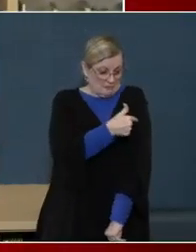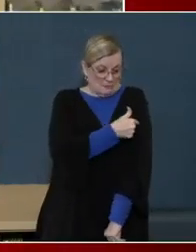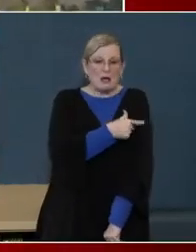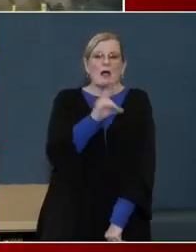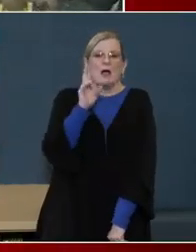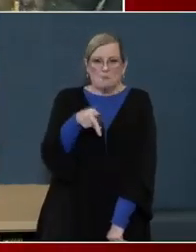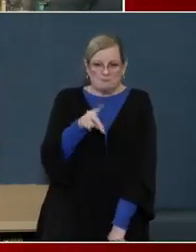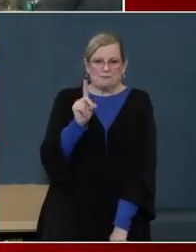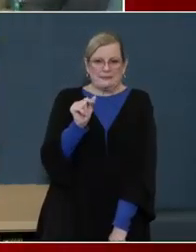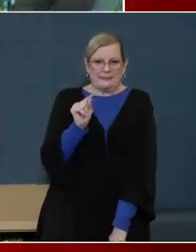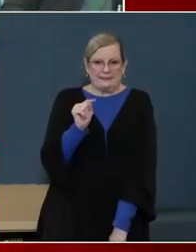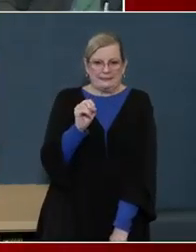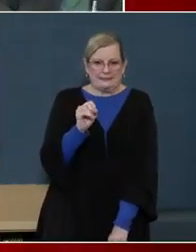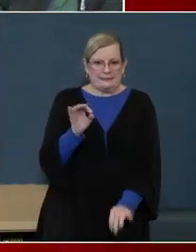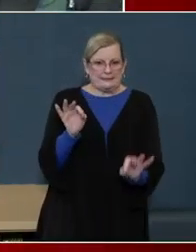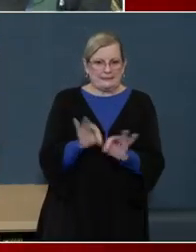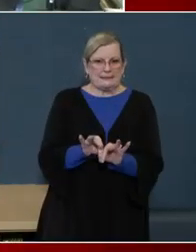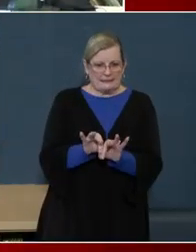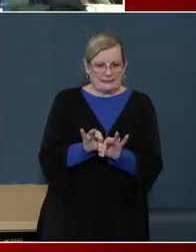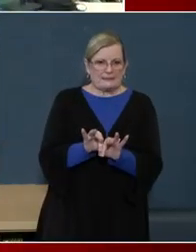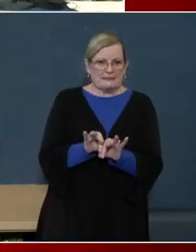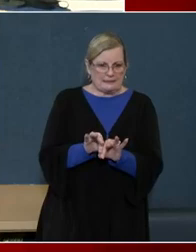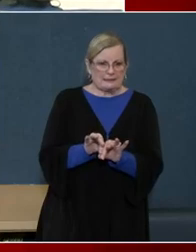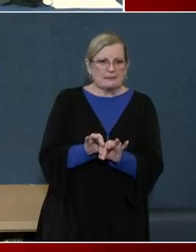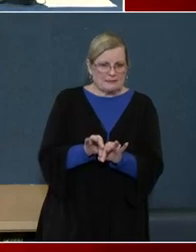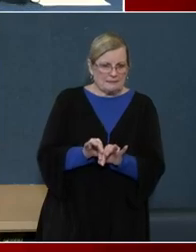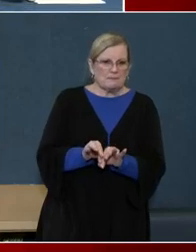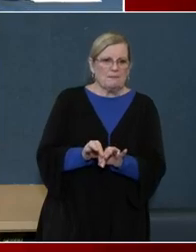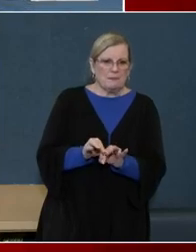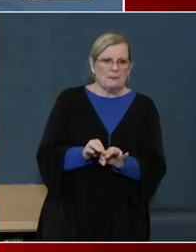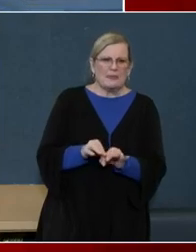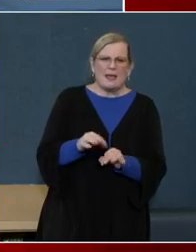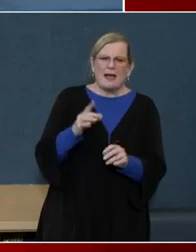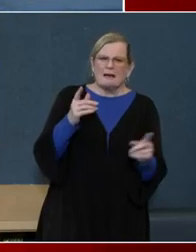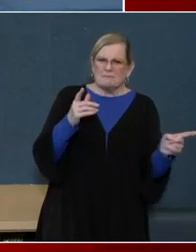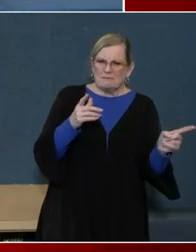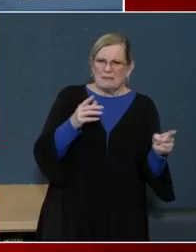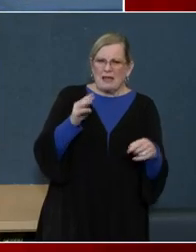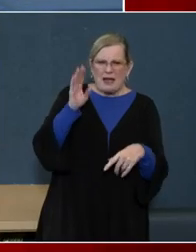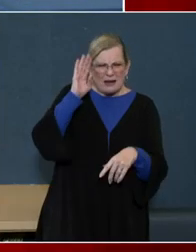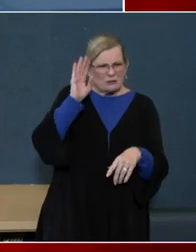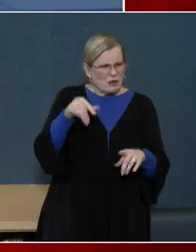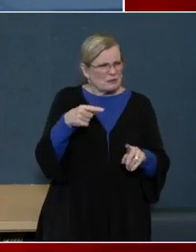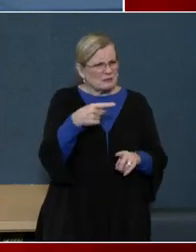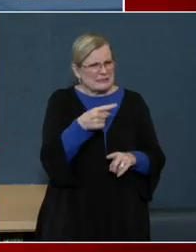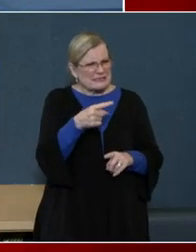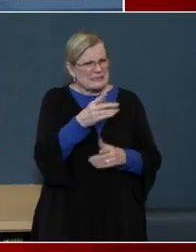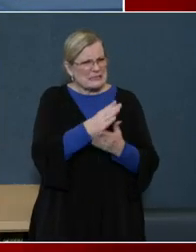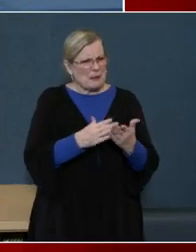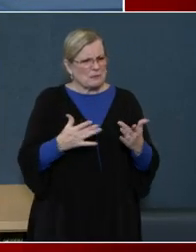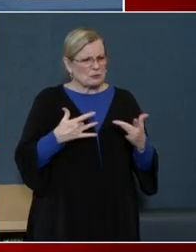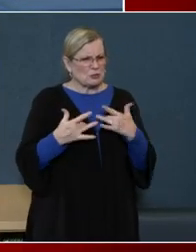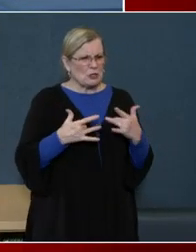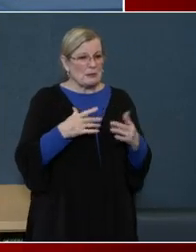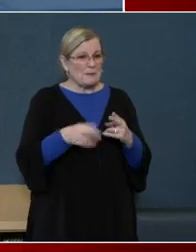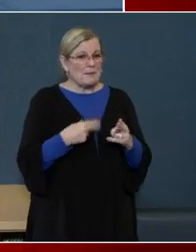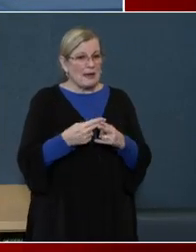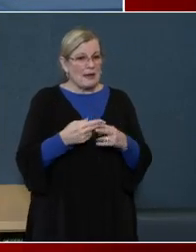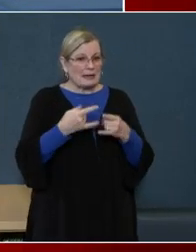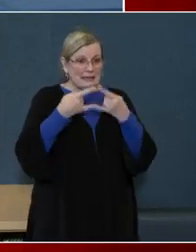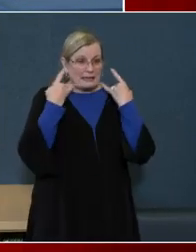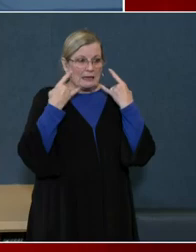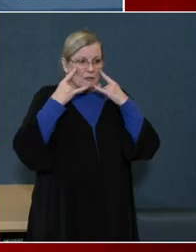parents especially concerned about their kids keeping their masks on in the school facility. Can you talk about what the expectations are for PPE